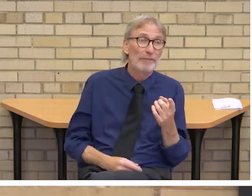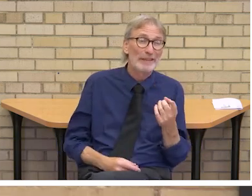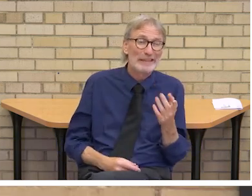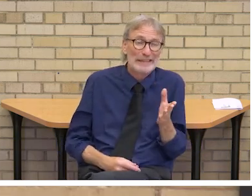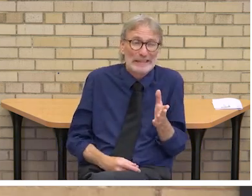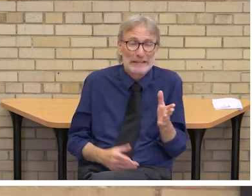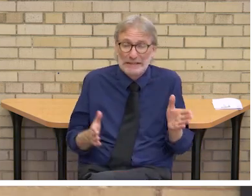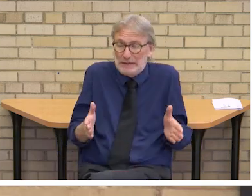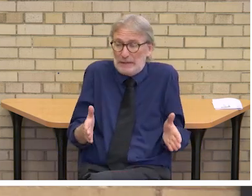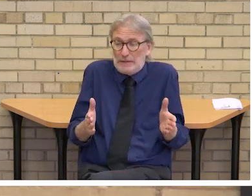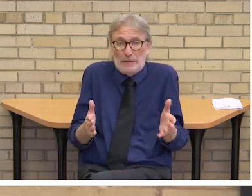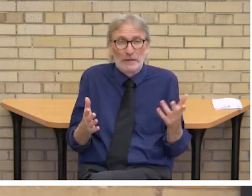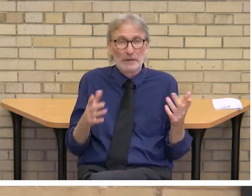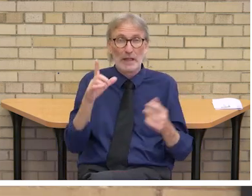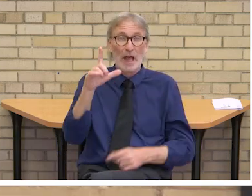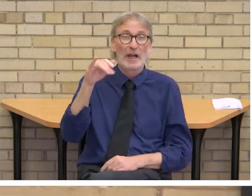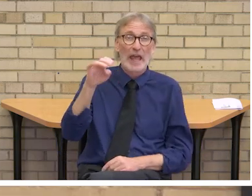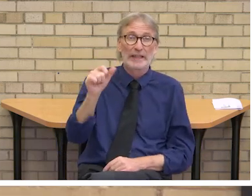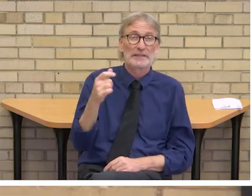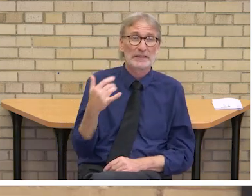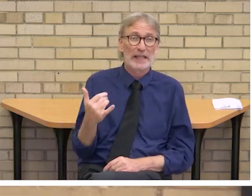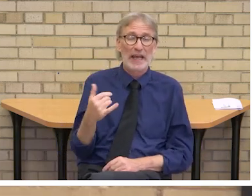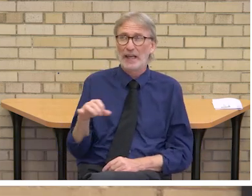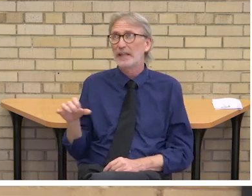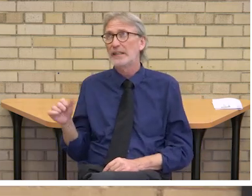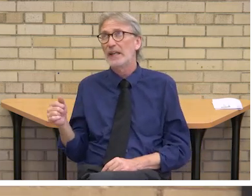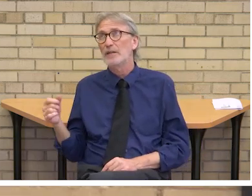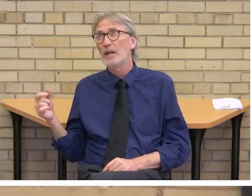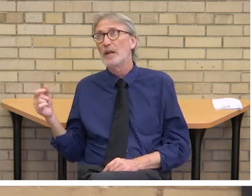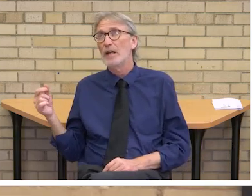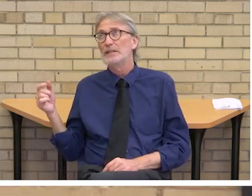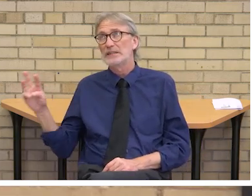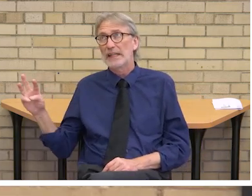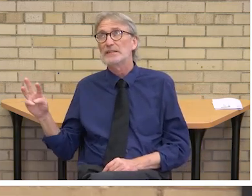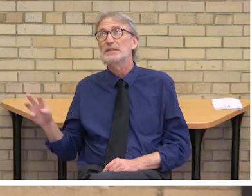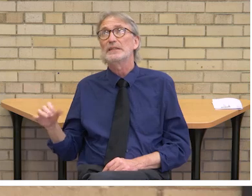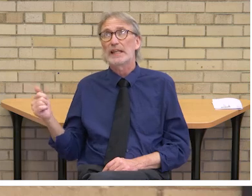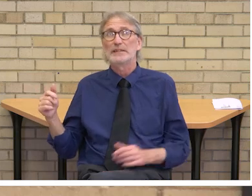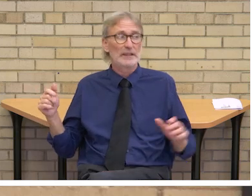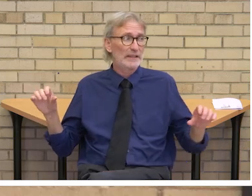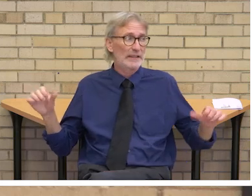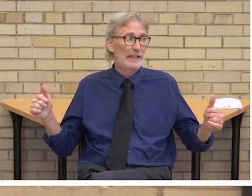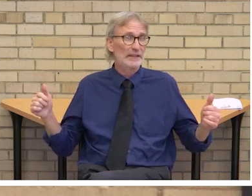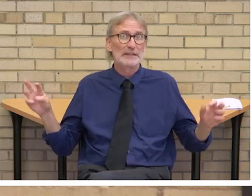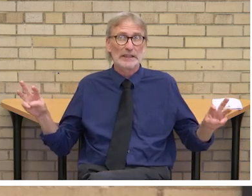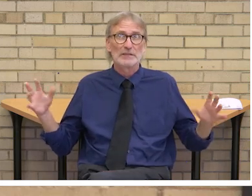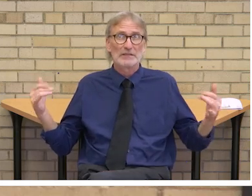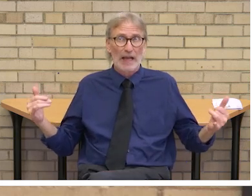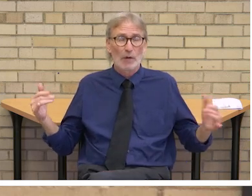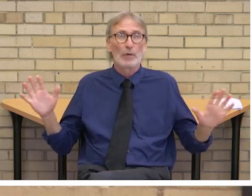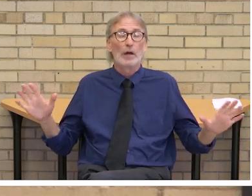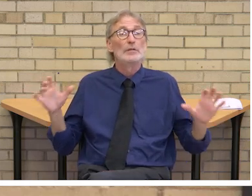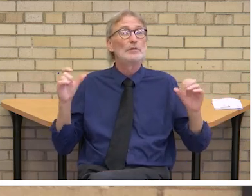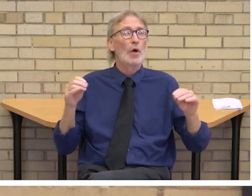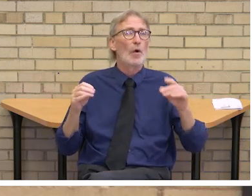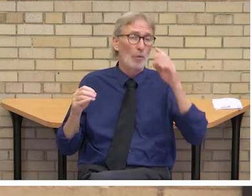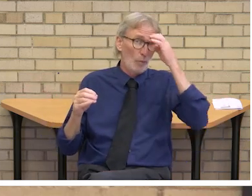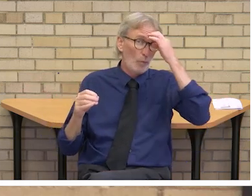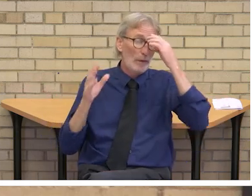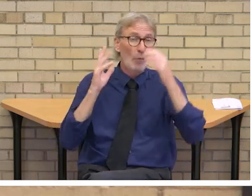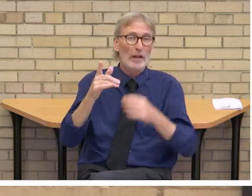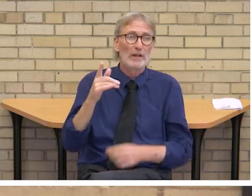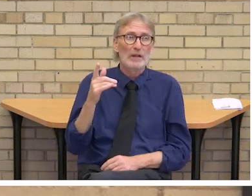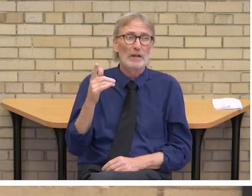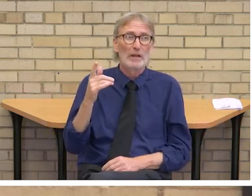the lanes out there today are 10.5 feet each. So we are effectively